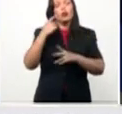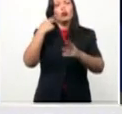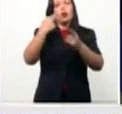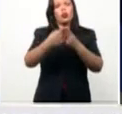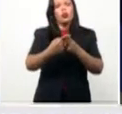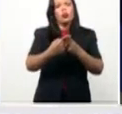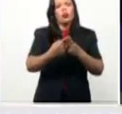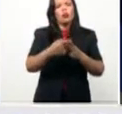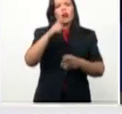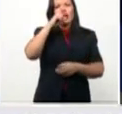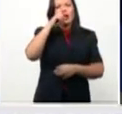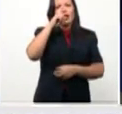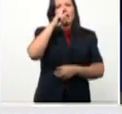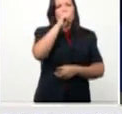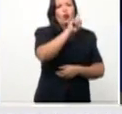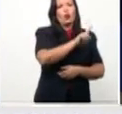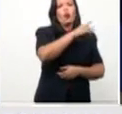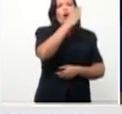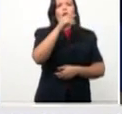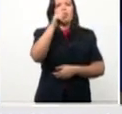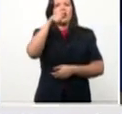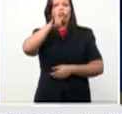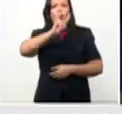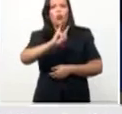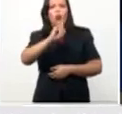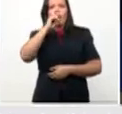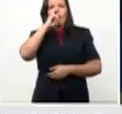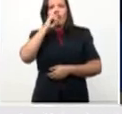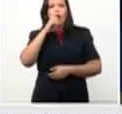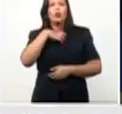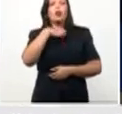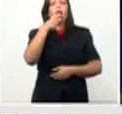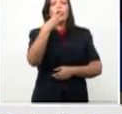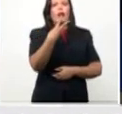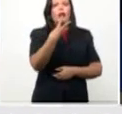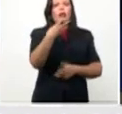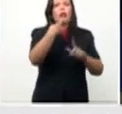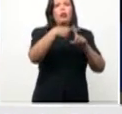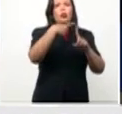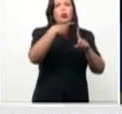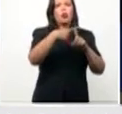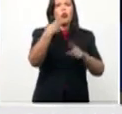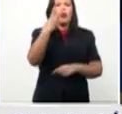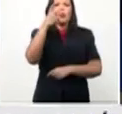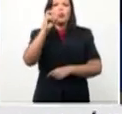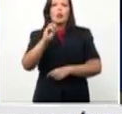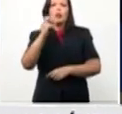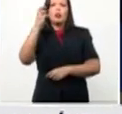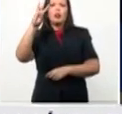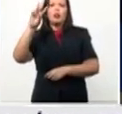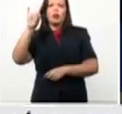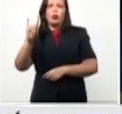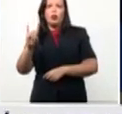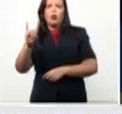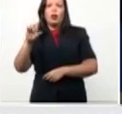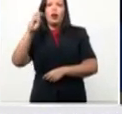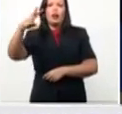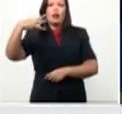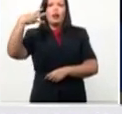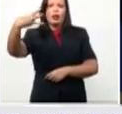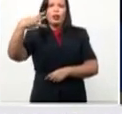By age groups, there were 3 cases diagnosed in the 1 to 19 years of age, The group